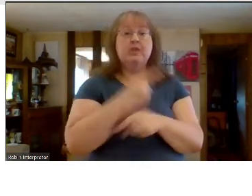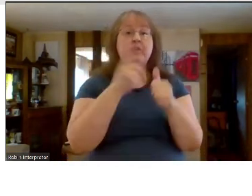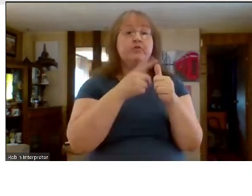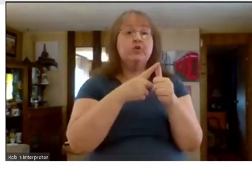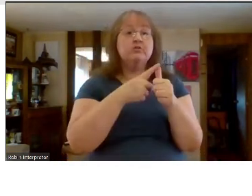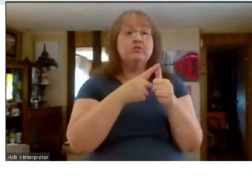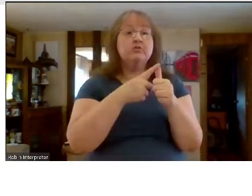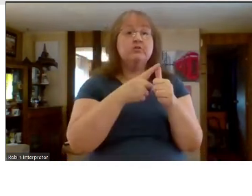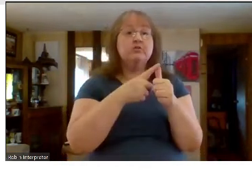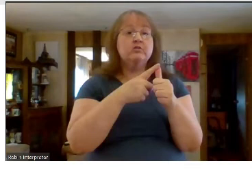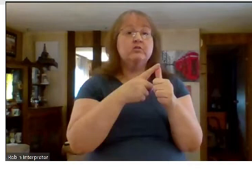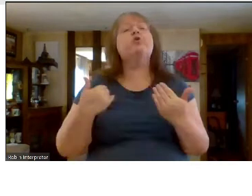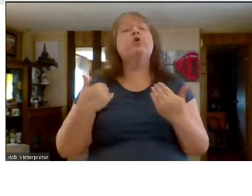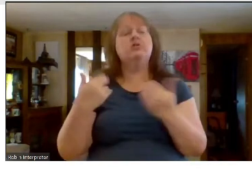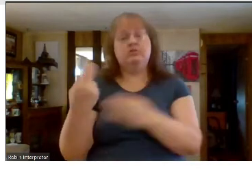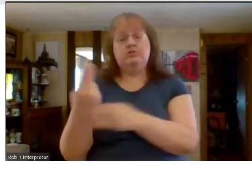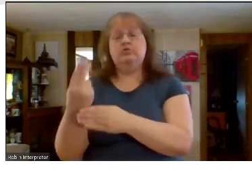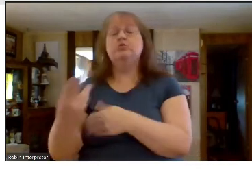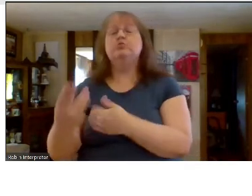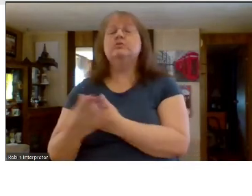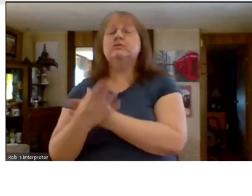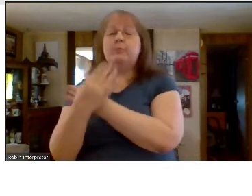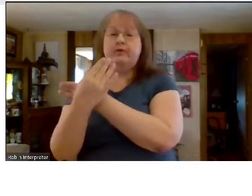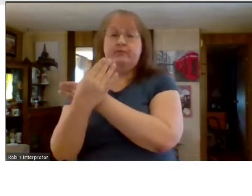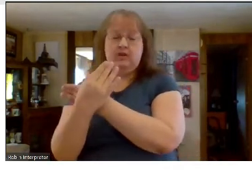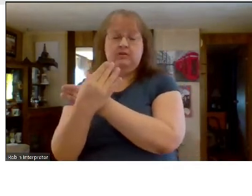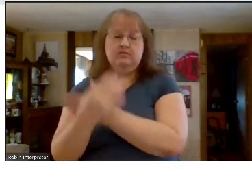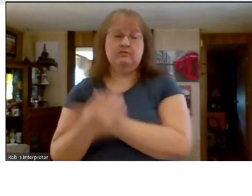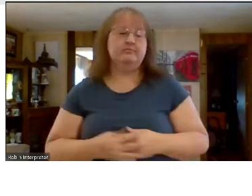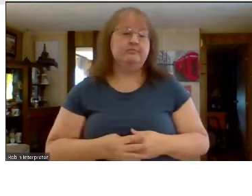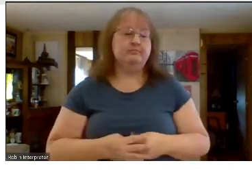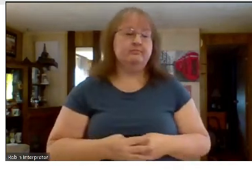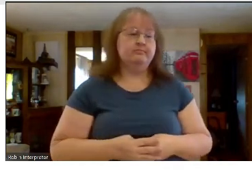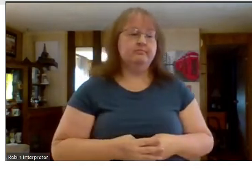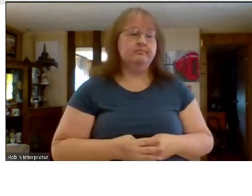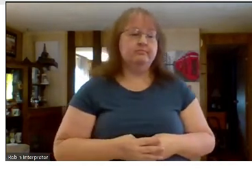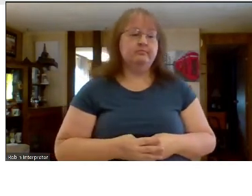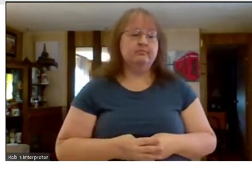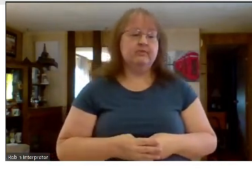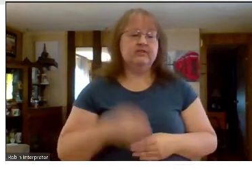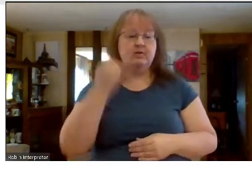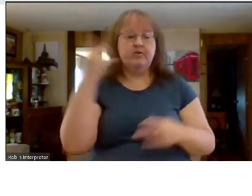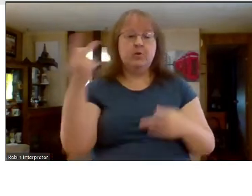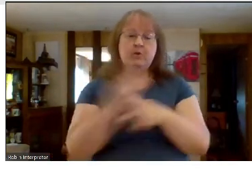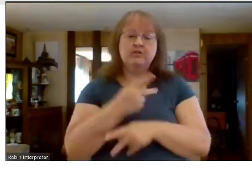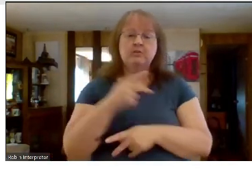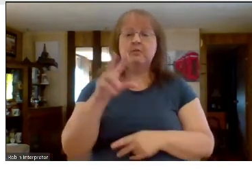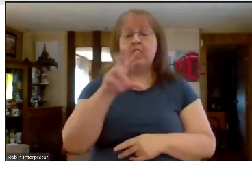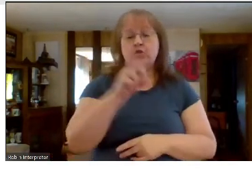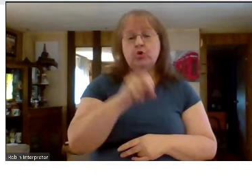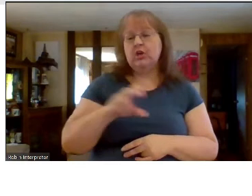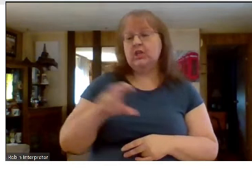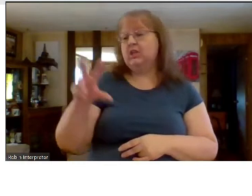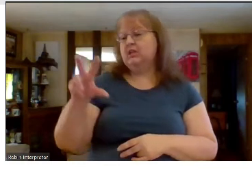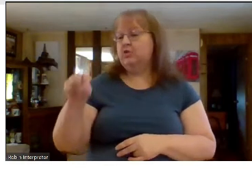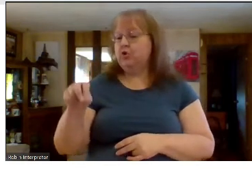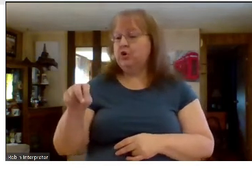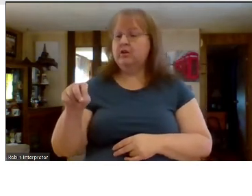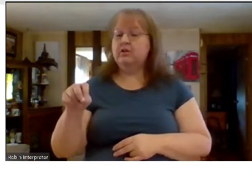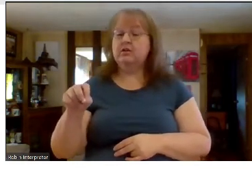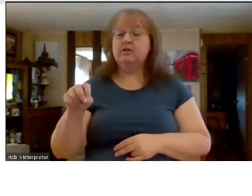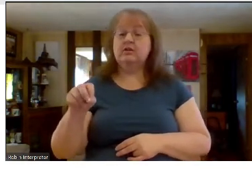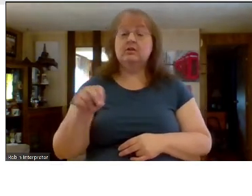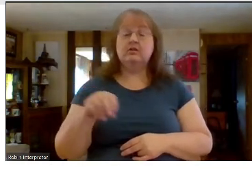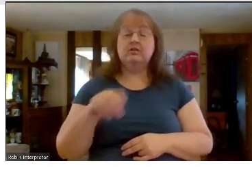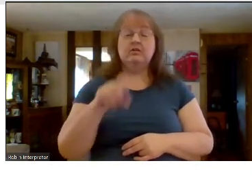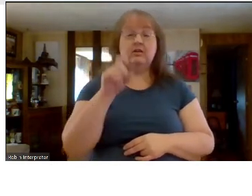always check to see if you can multiply something first before you use a butterfly method to make it easier. Okay, so if you multiply